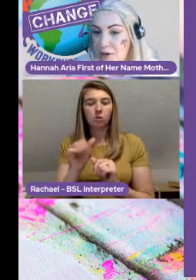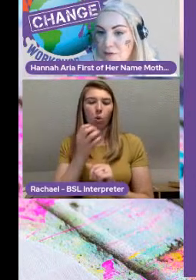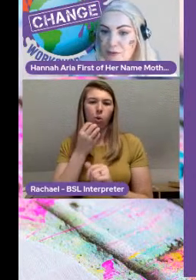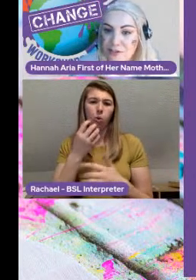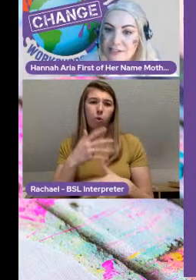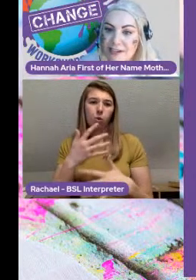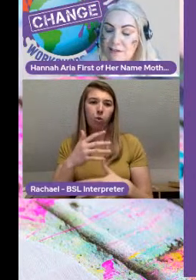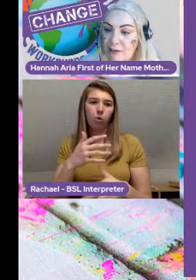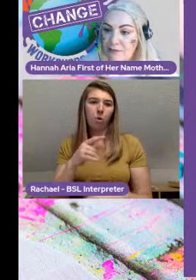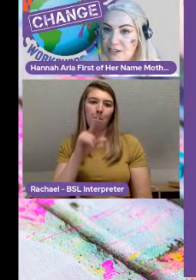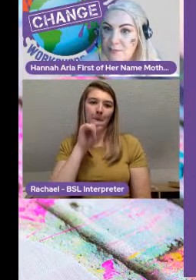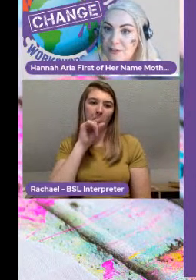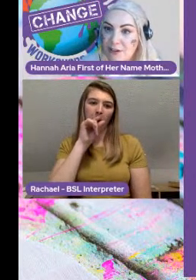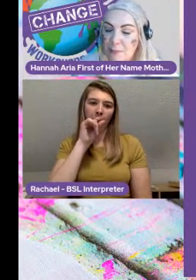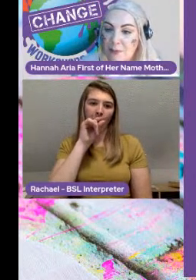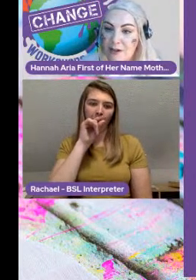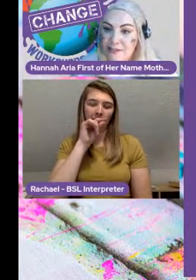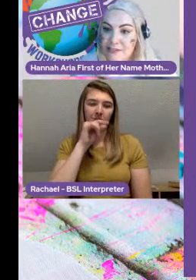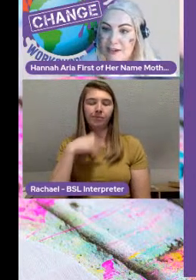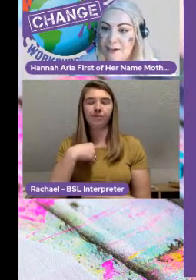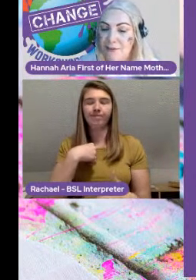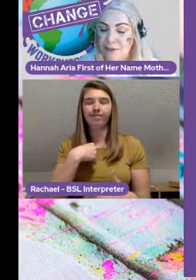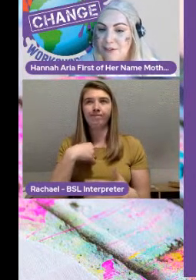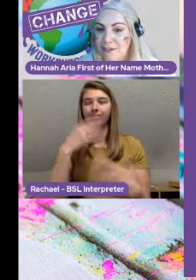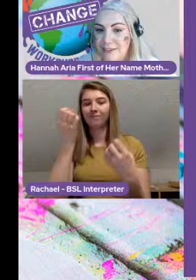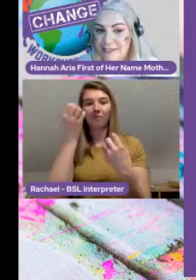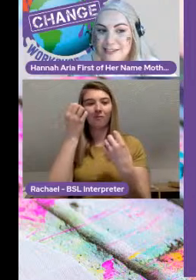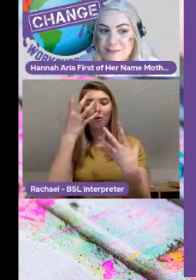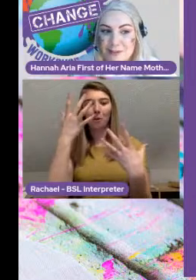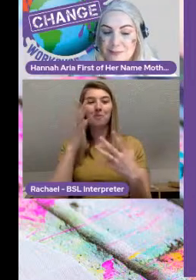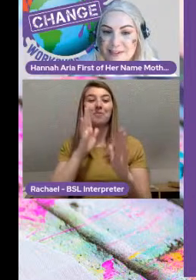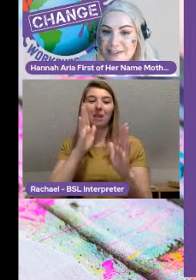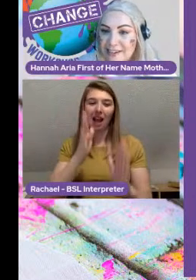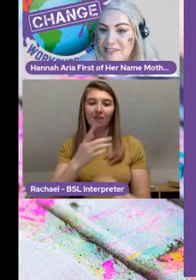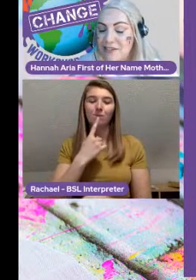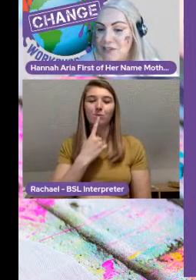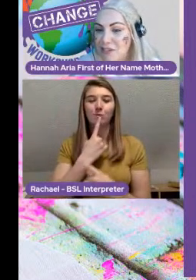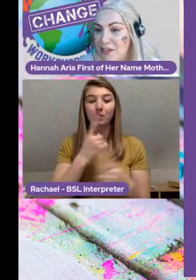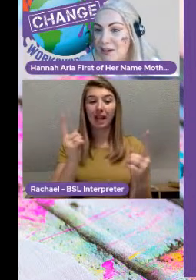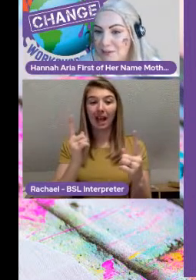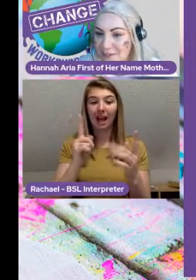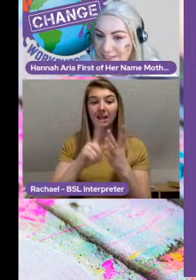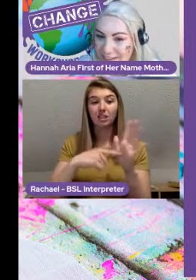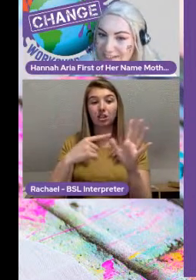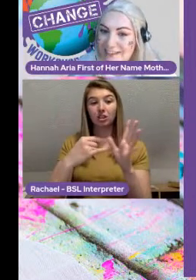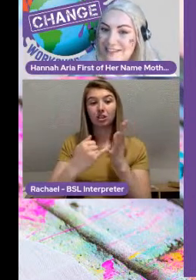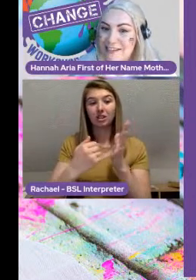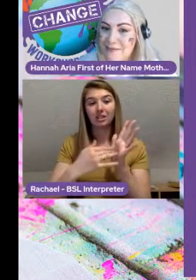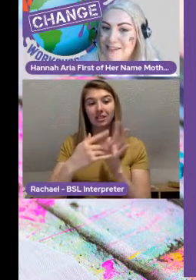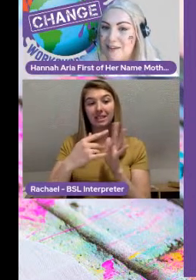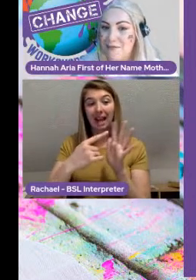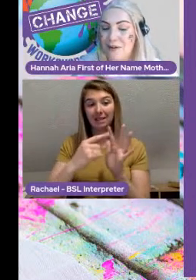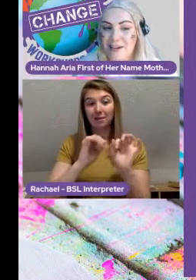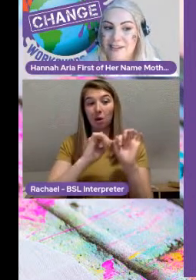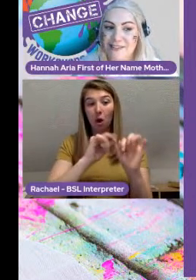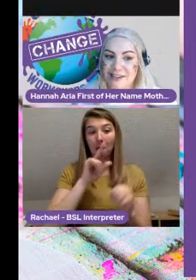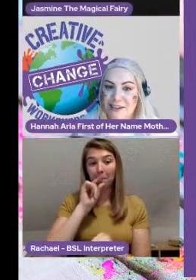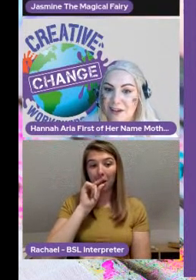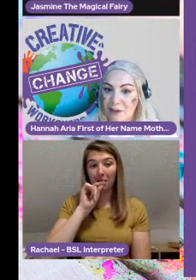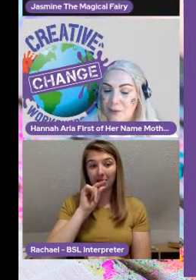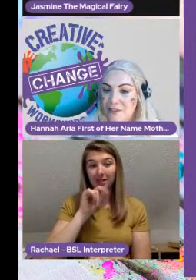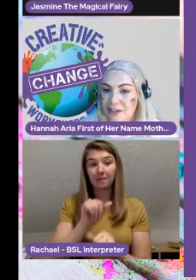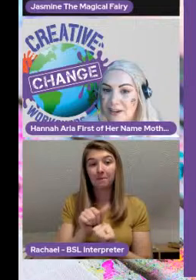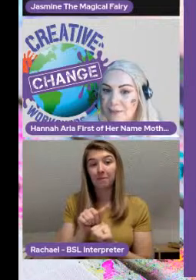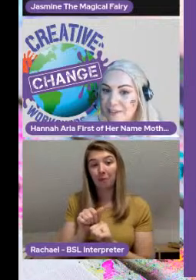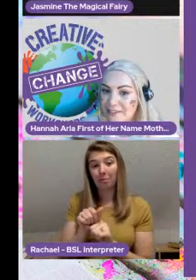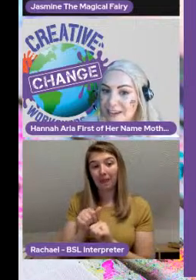Birds. Oh, I've got to tell you about Jasmine and her birds now. Jasmine, can we listen to you? Jasmine sat right next to